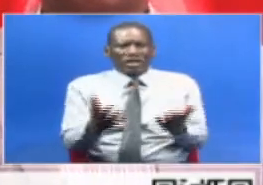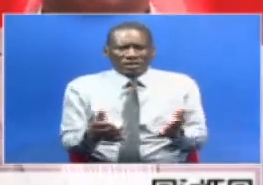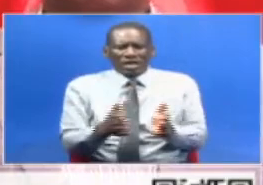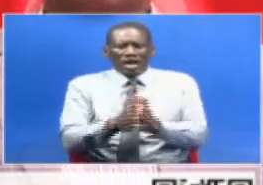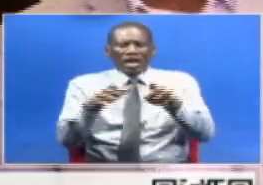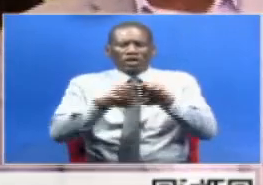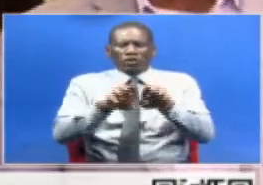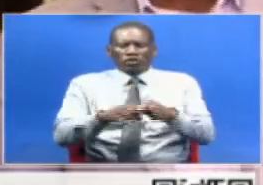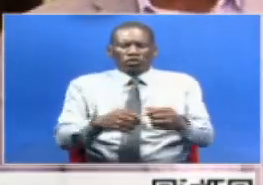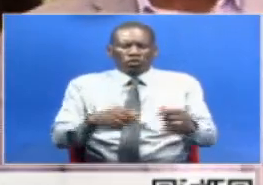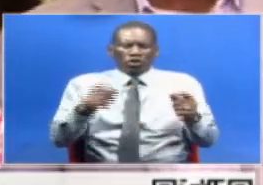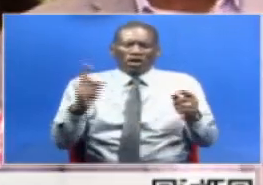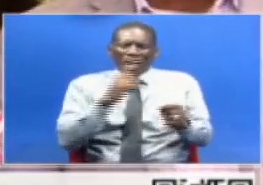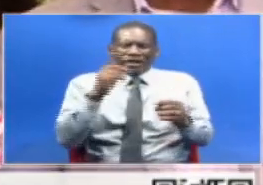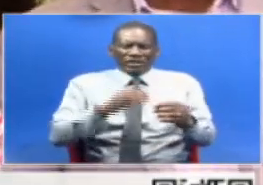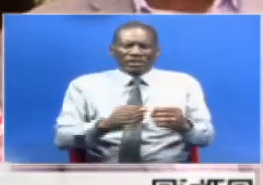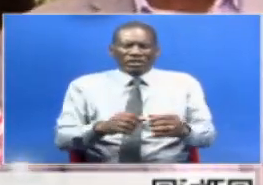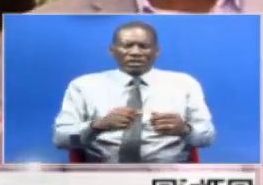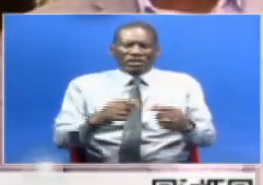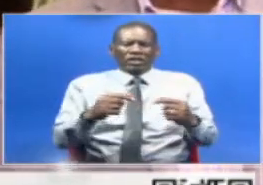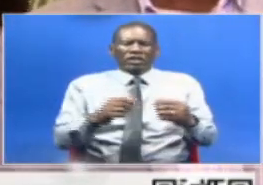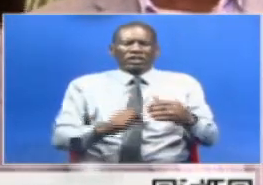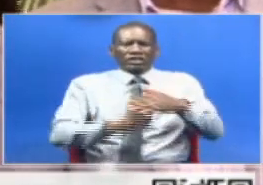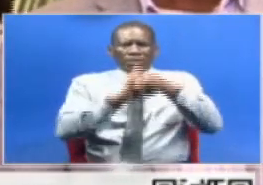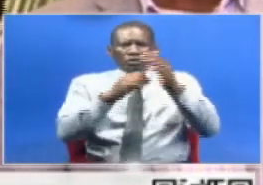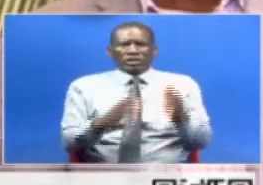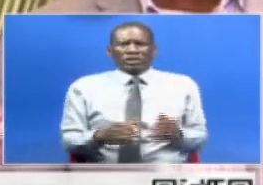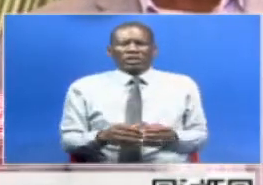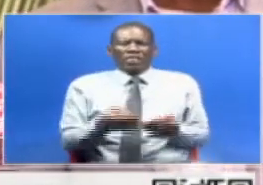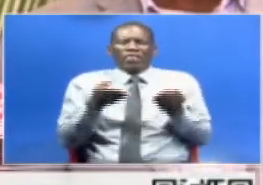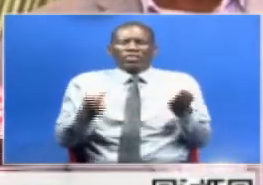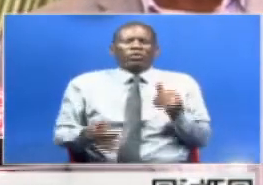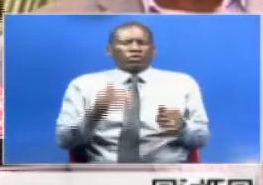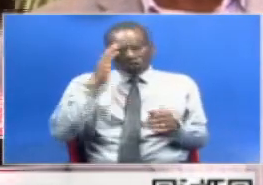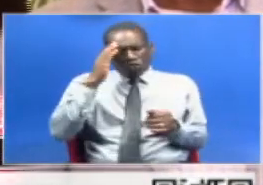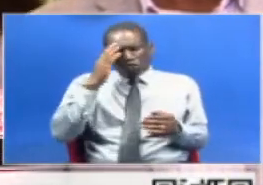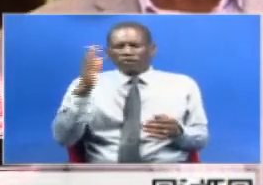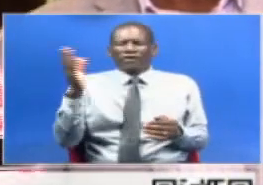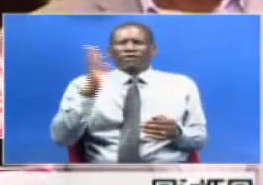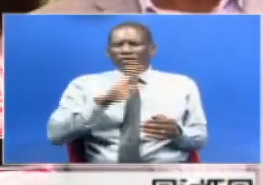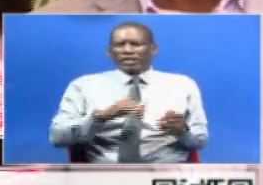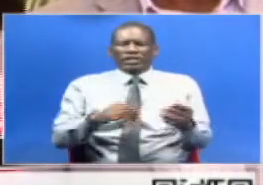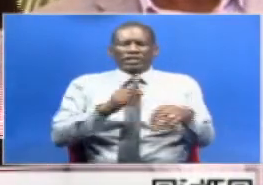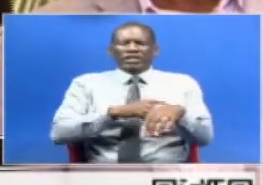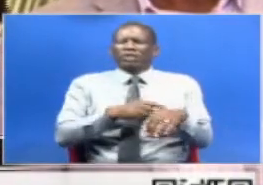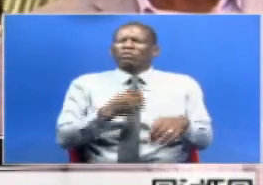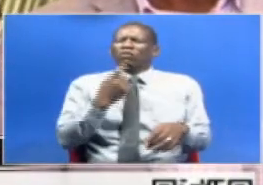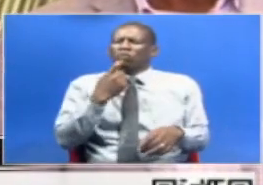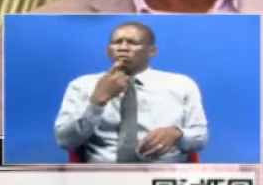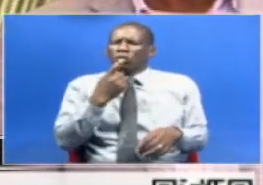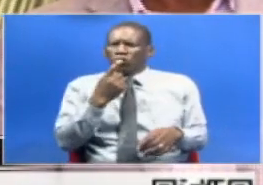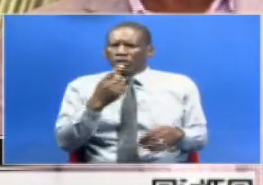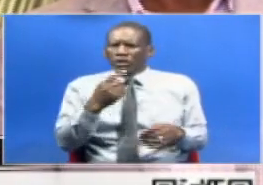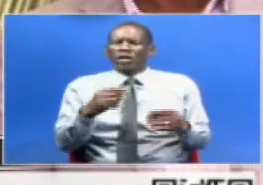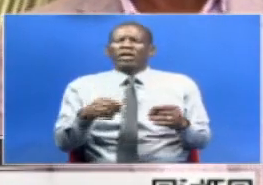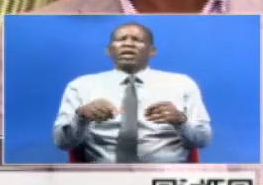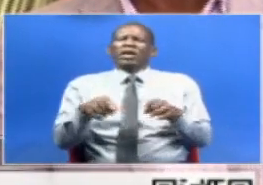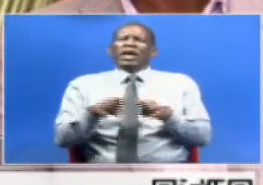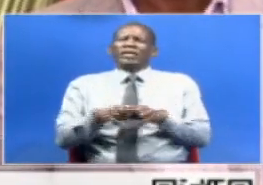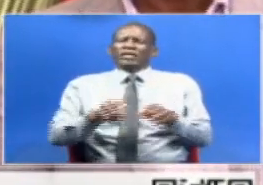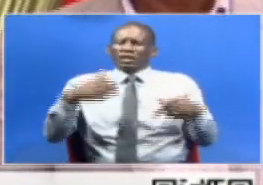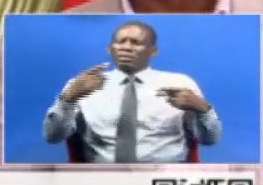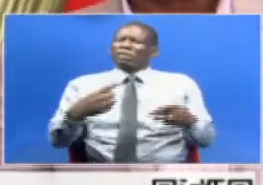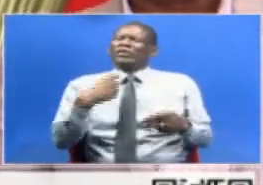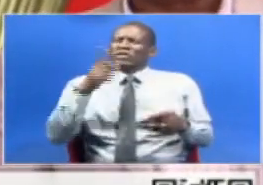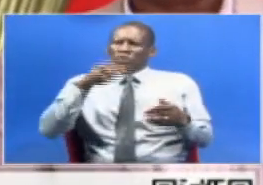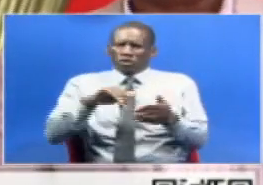as supporters. Mambo ambayo tulikuwa tunafikiri yaliisha na Nyayo era. Lakini kama vile wengine wamesema ni kwamba